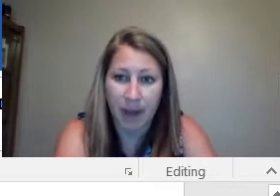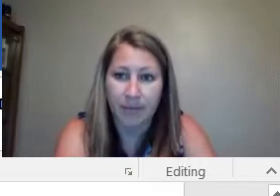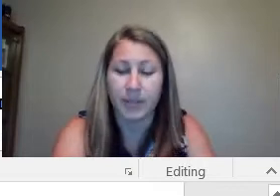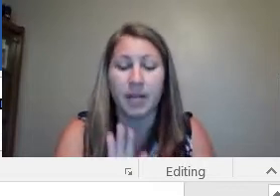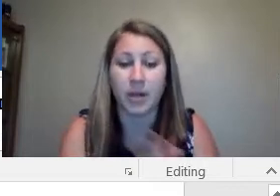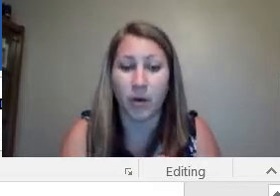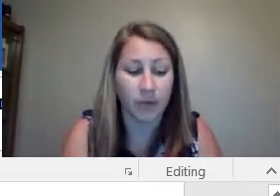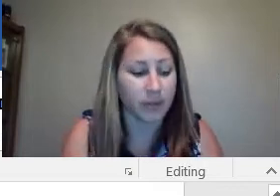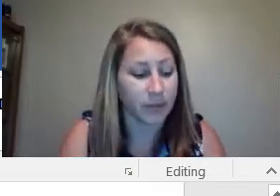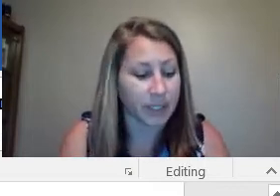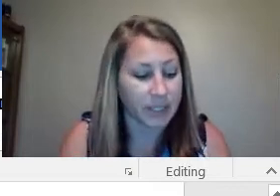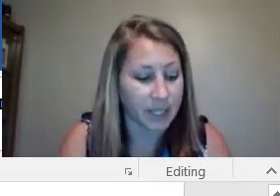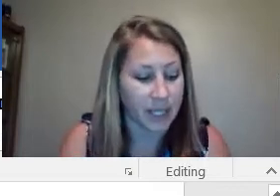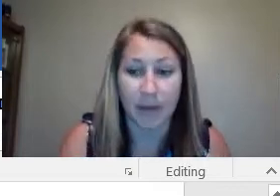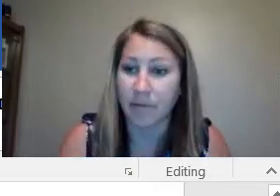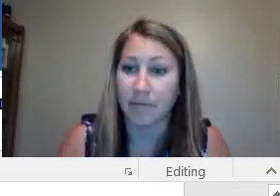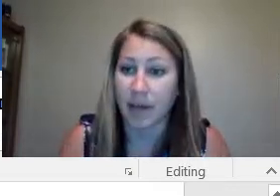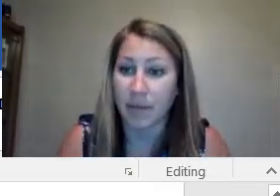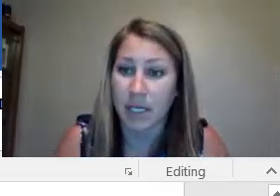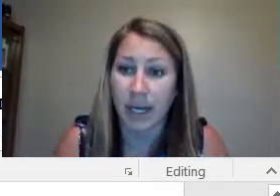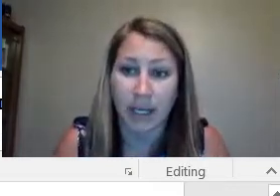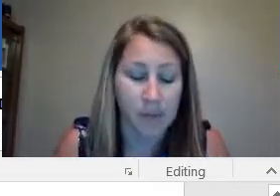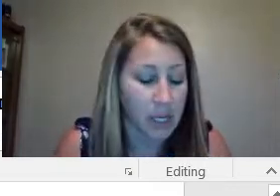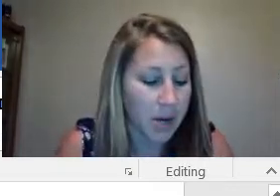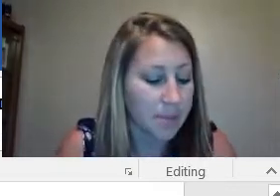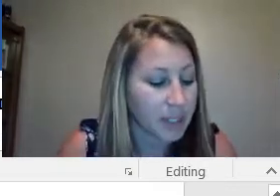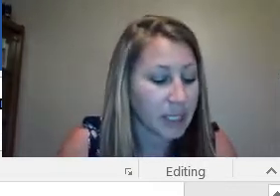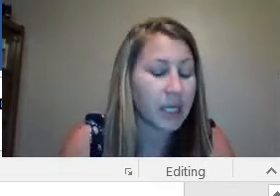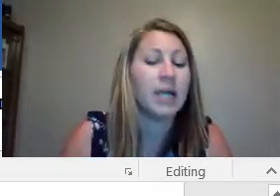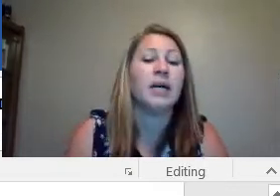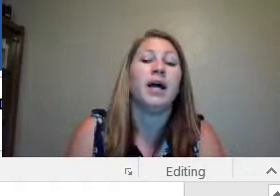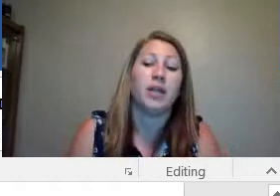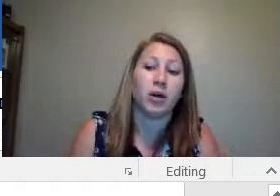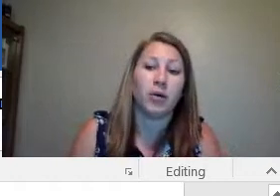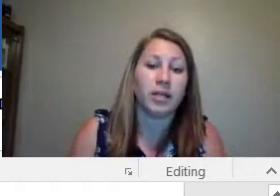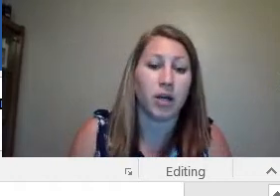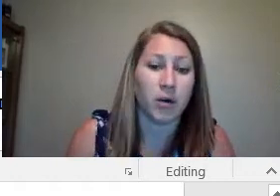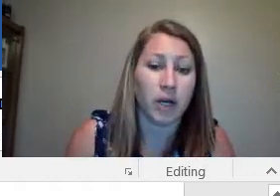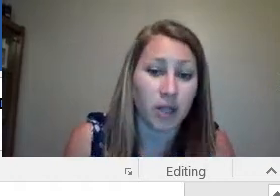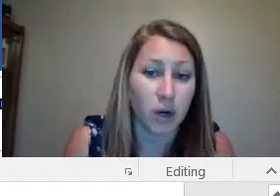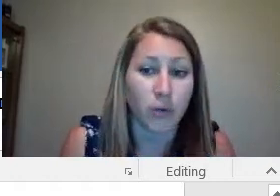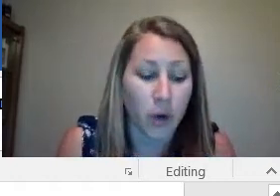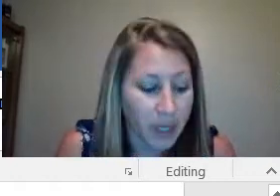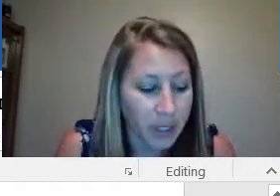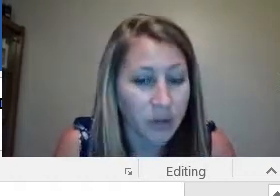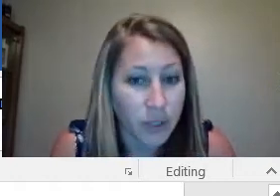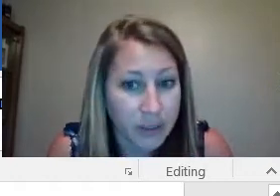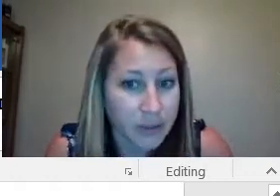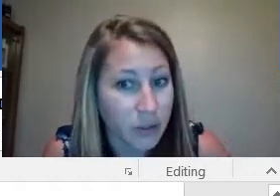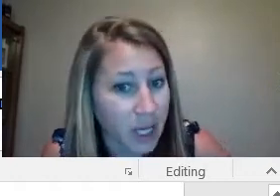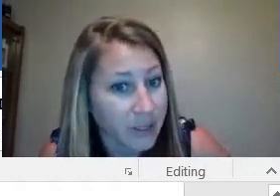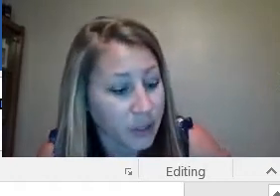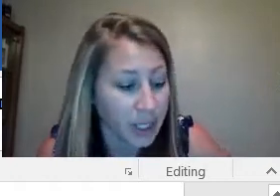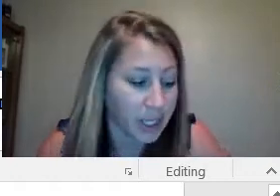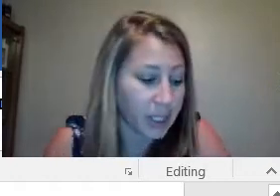see him every day, but hopefully we'll get to see him at family night coming up. Hello, hello, hello, Roman. We're